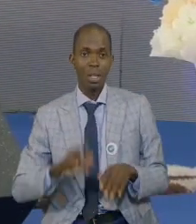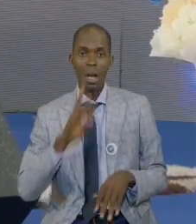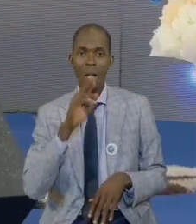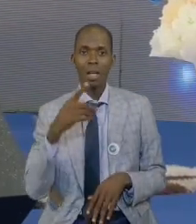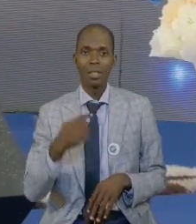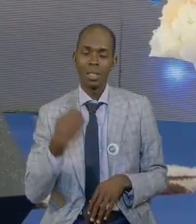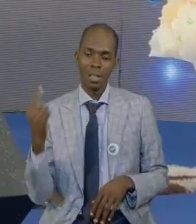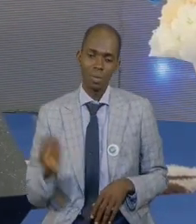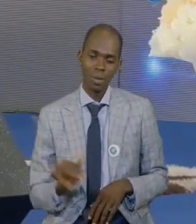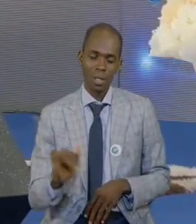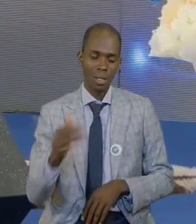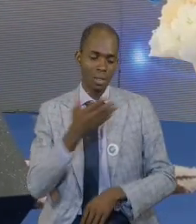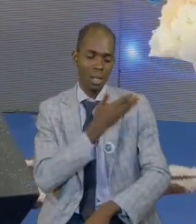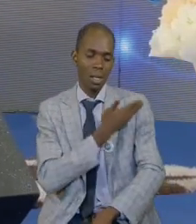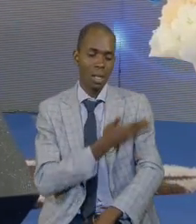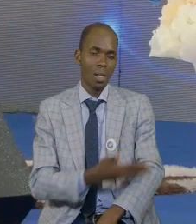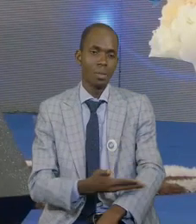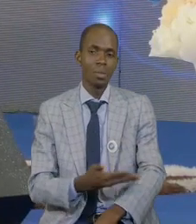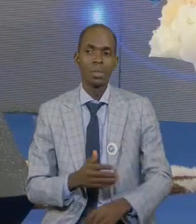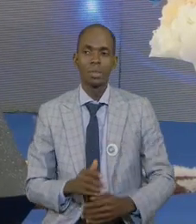Everlasting Arms